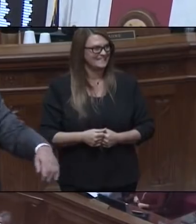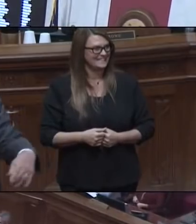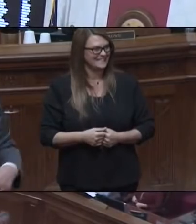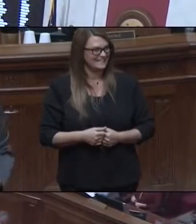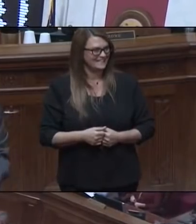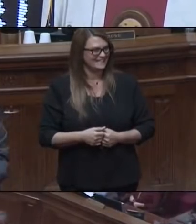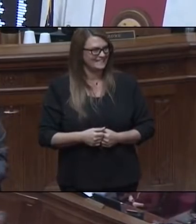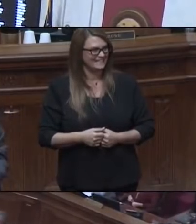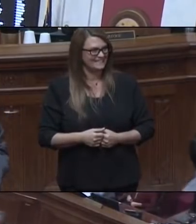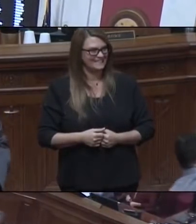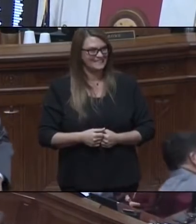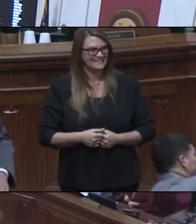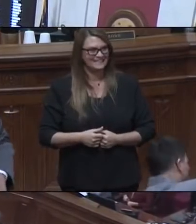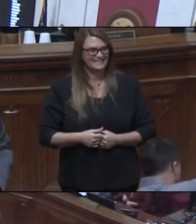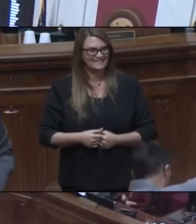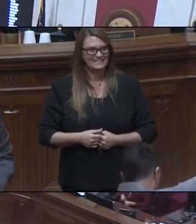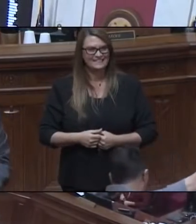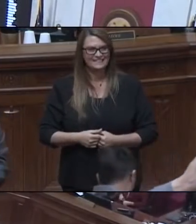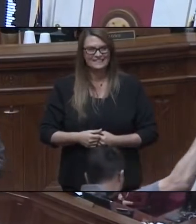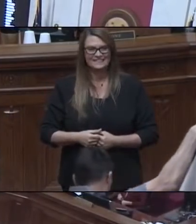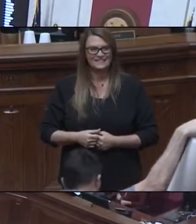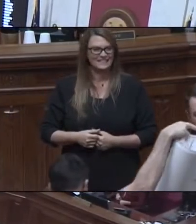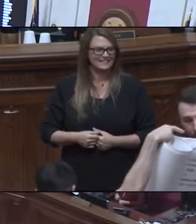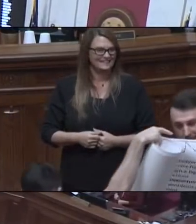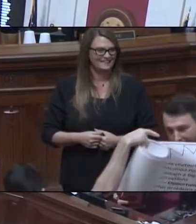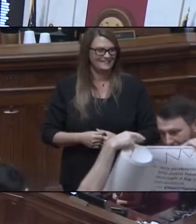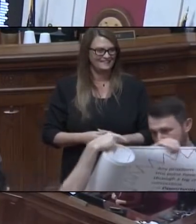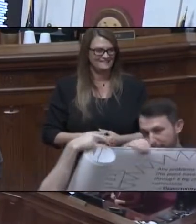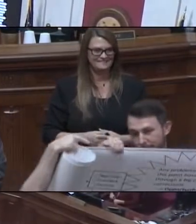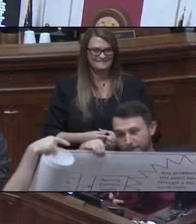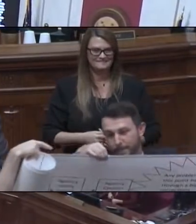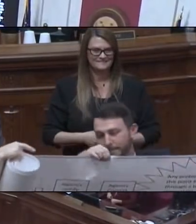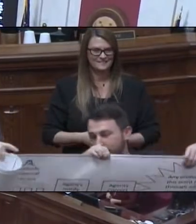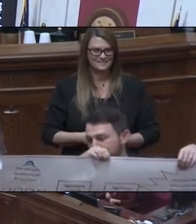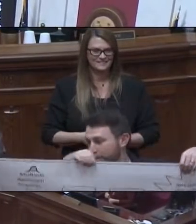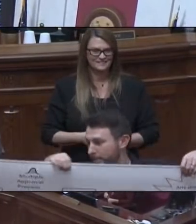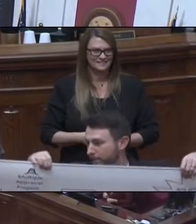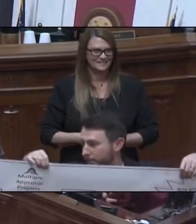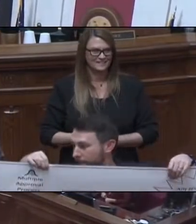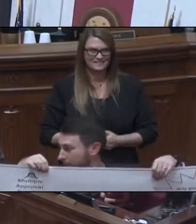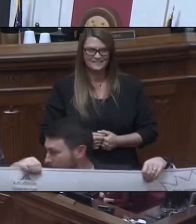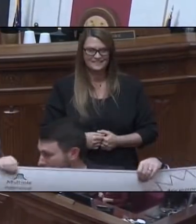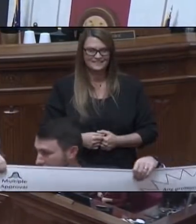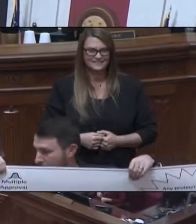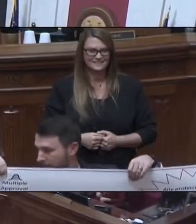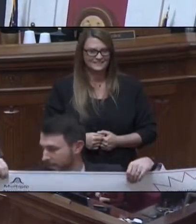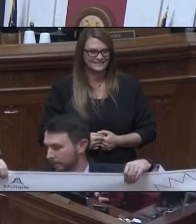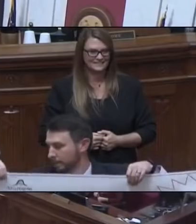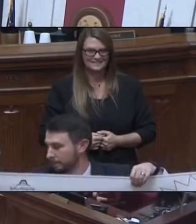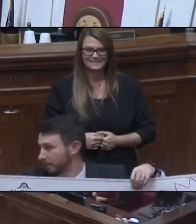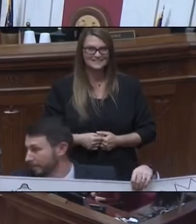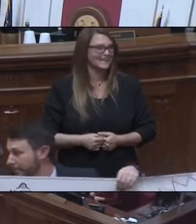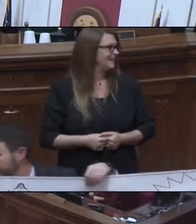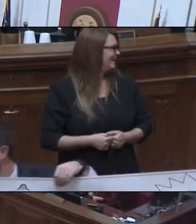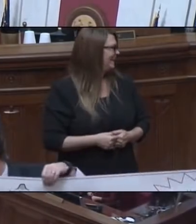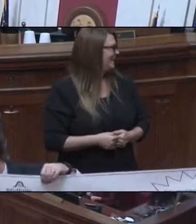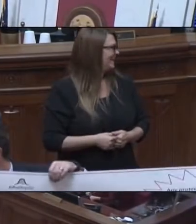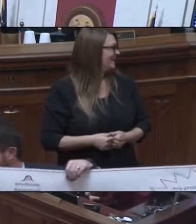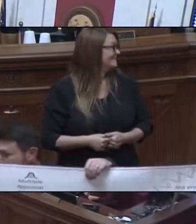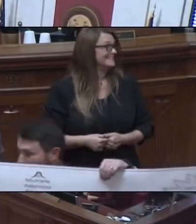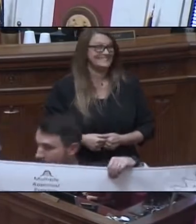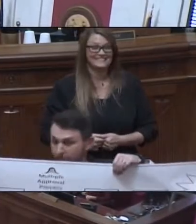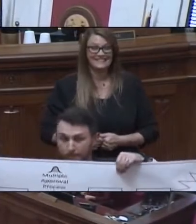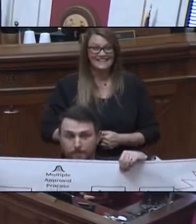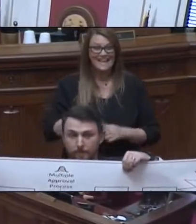would be real. It goes all the way over here. This is the flow chart that shows the process of getting a